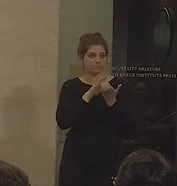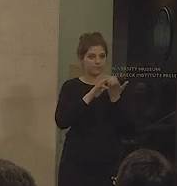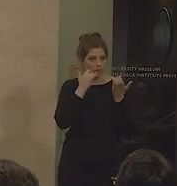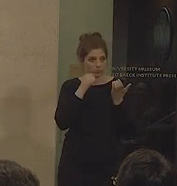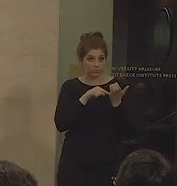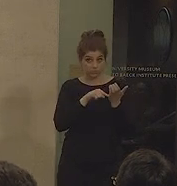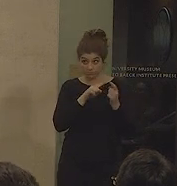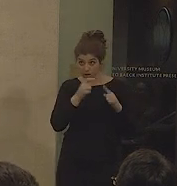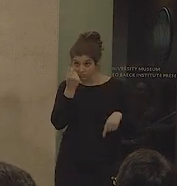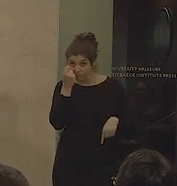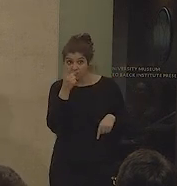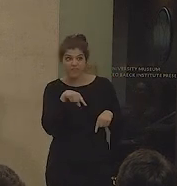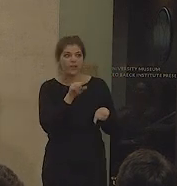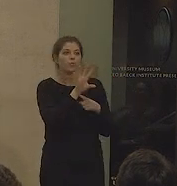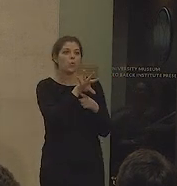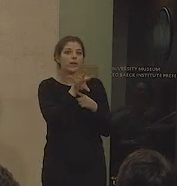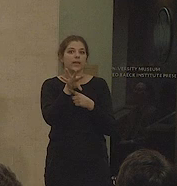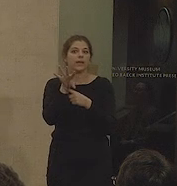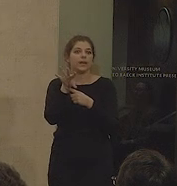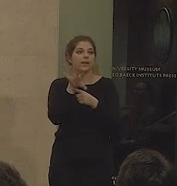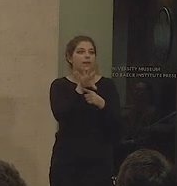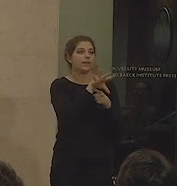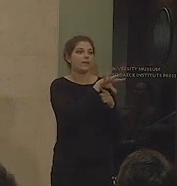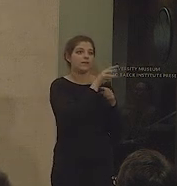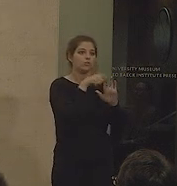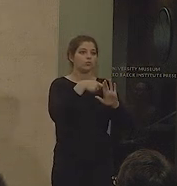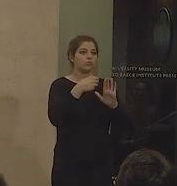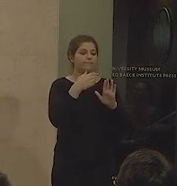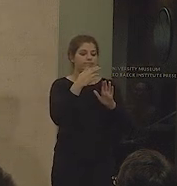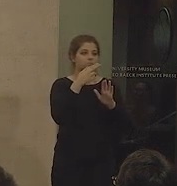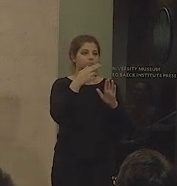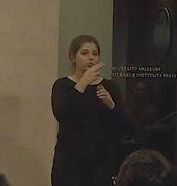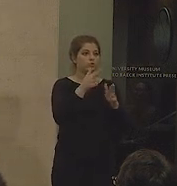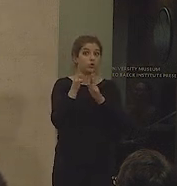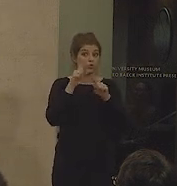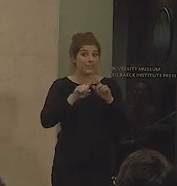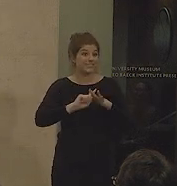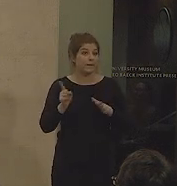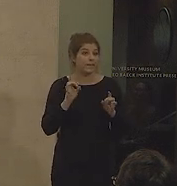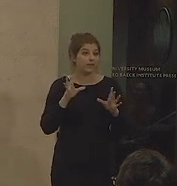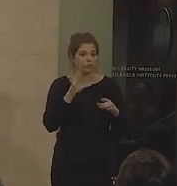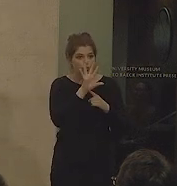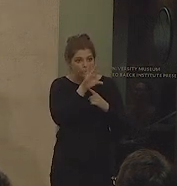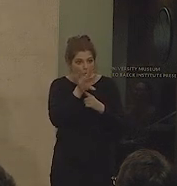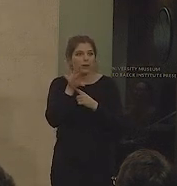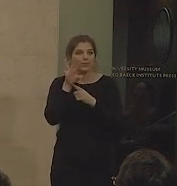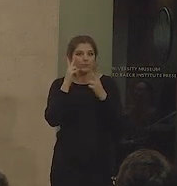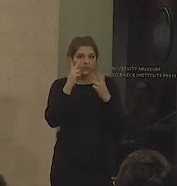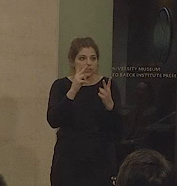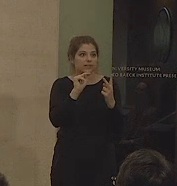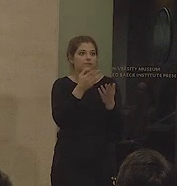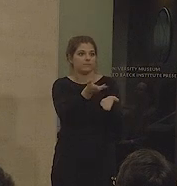what? They took out and they recorded the shooting. You couldn't escape the violence now. It was recorded.